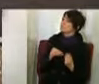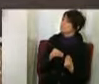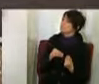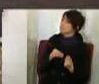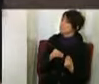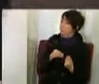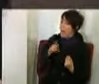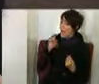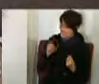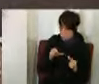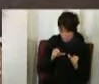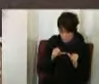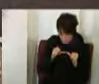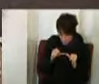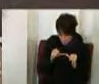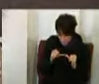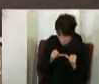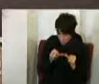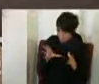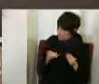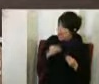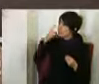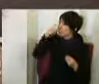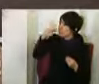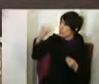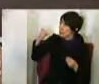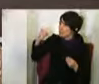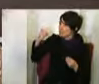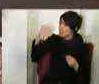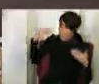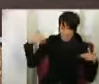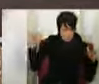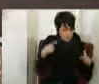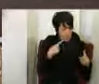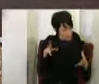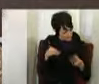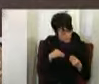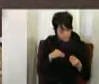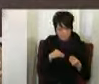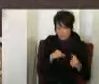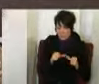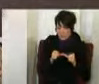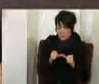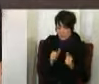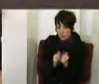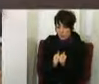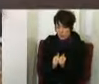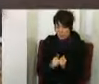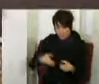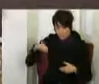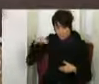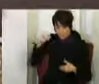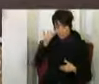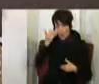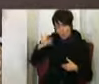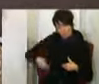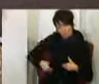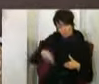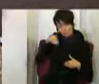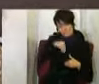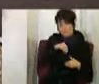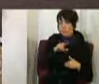he needed to keep going with the dream, to keep going with his passion, and to keep going with what he knew in his own